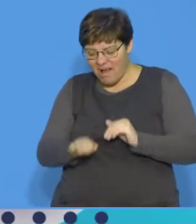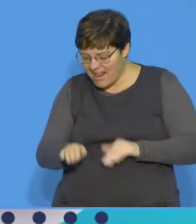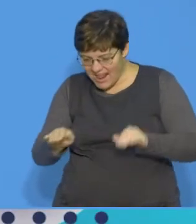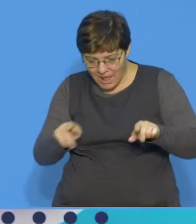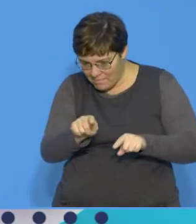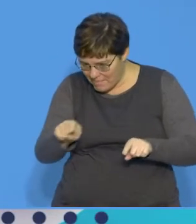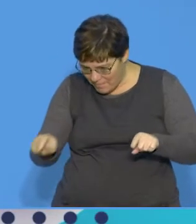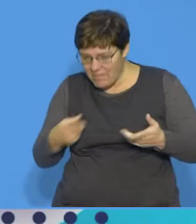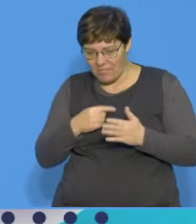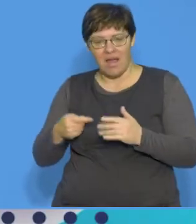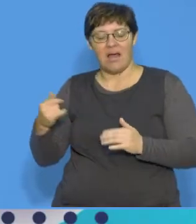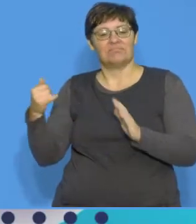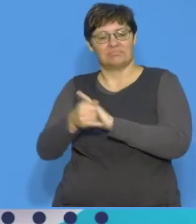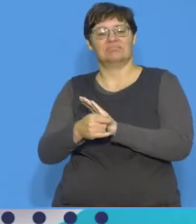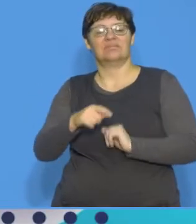environment control them.